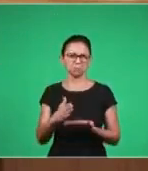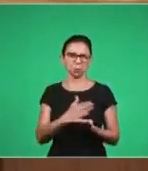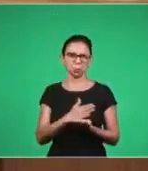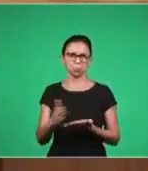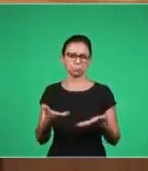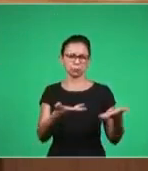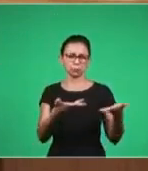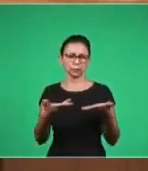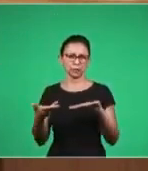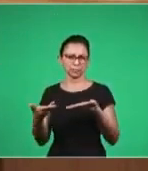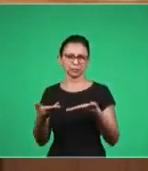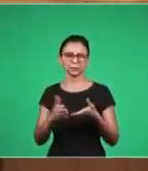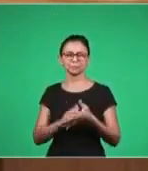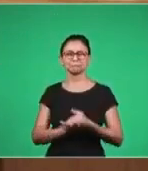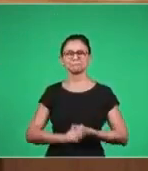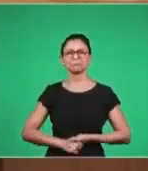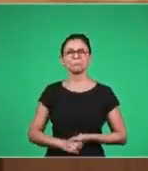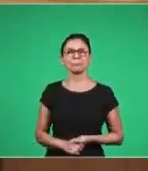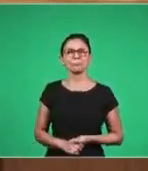We have some